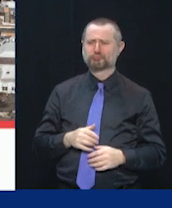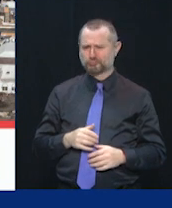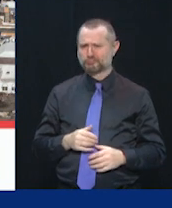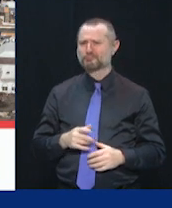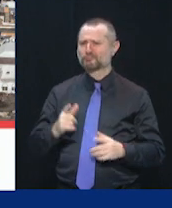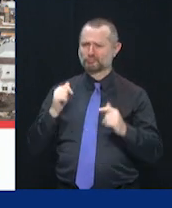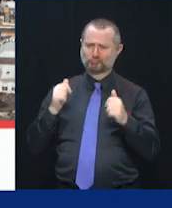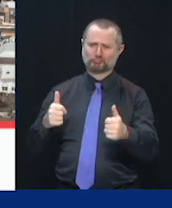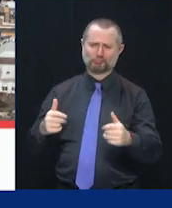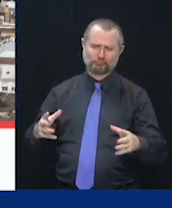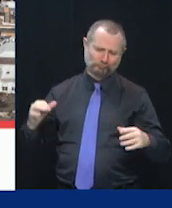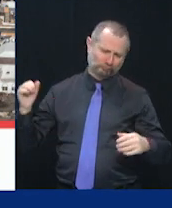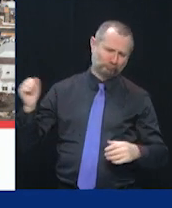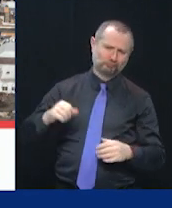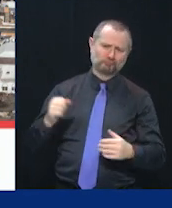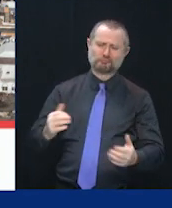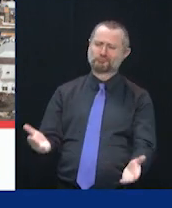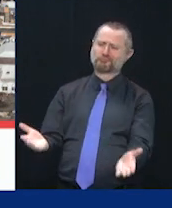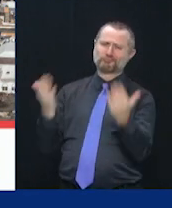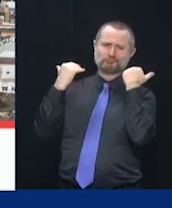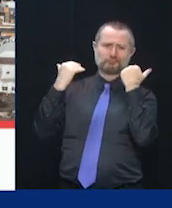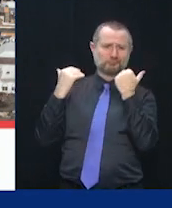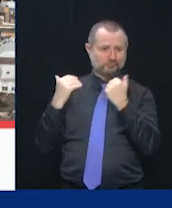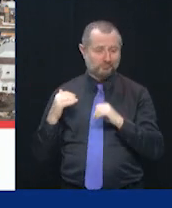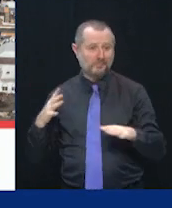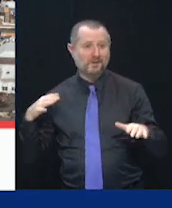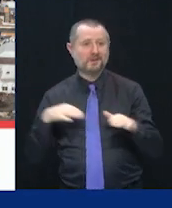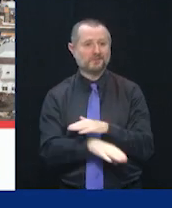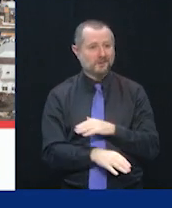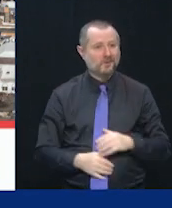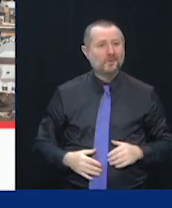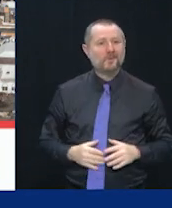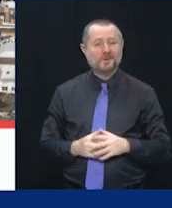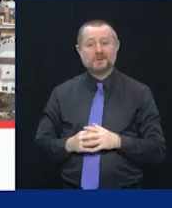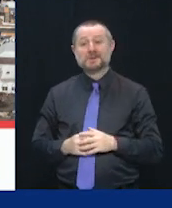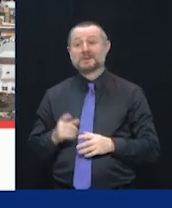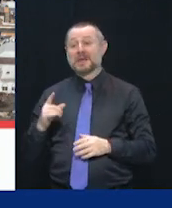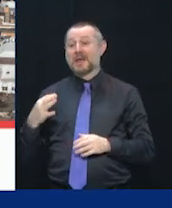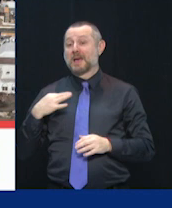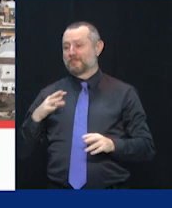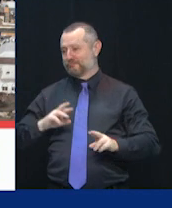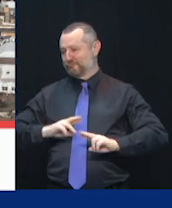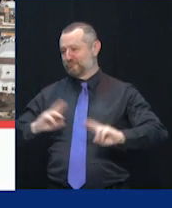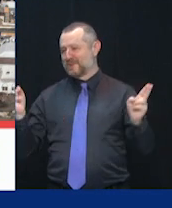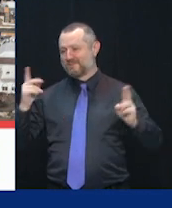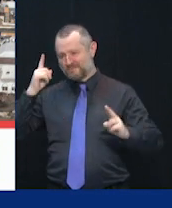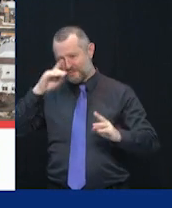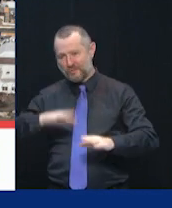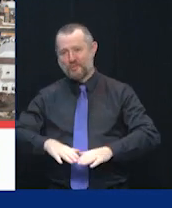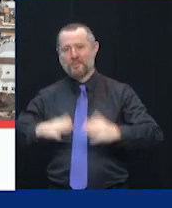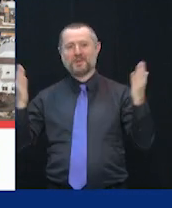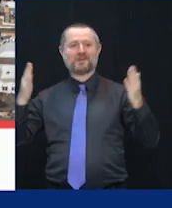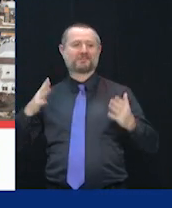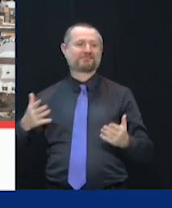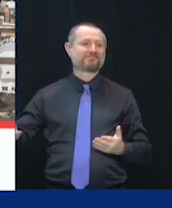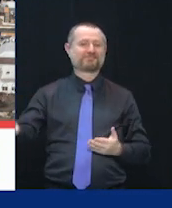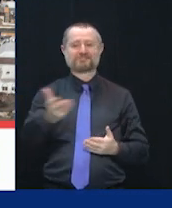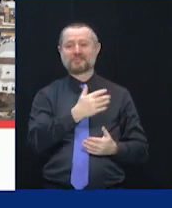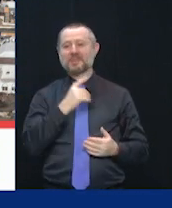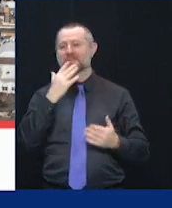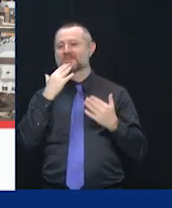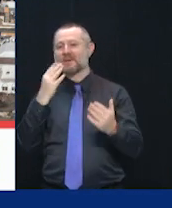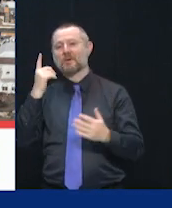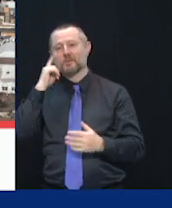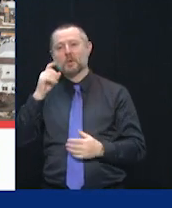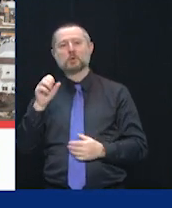yes, they would. And we now have a mass vaccination site at Yankee Stadium. I want to thank